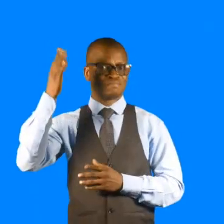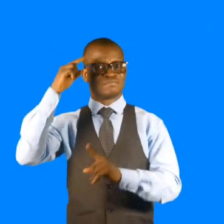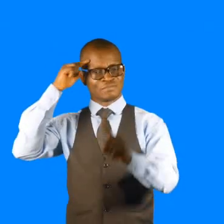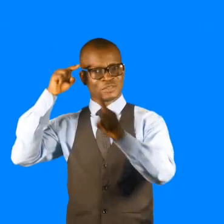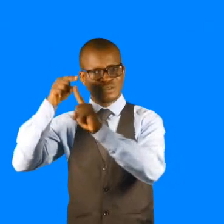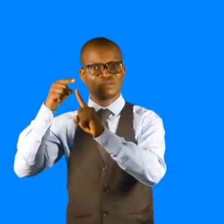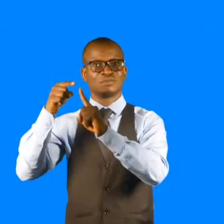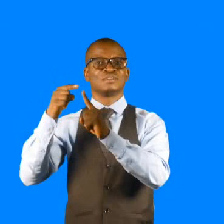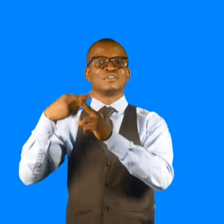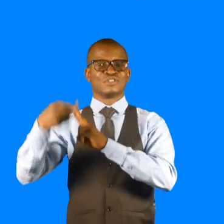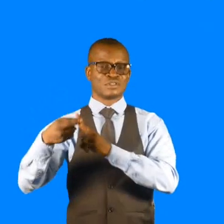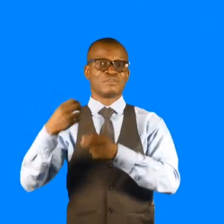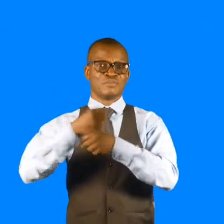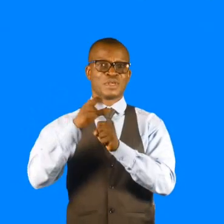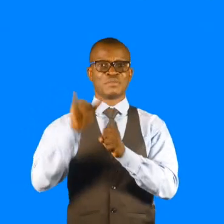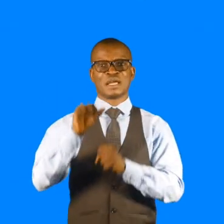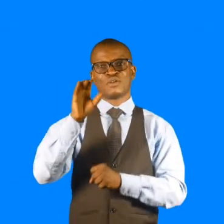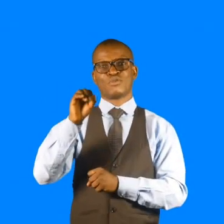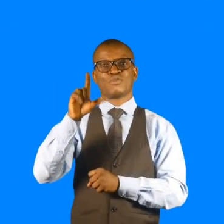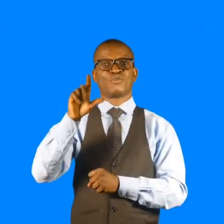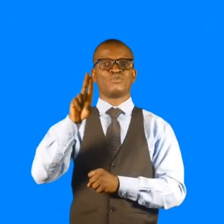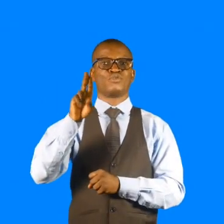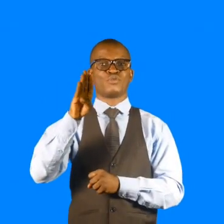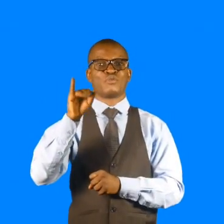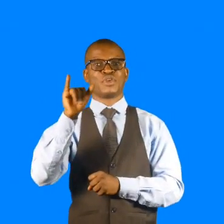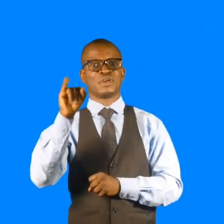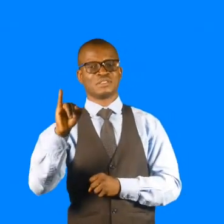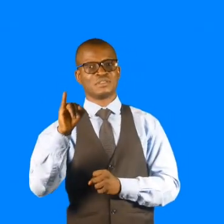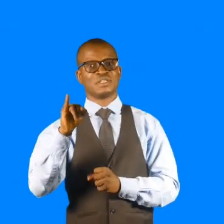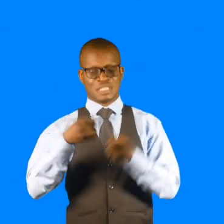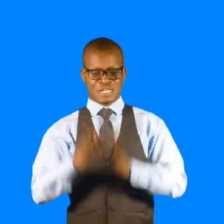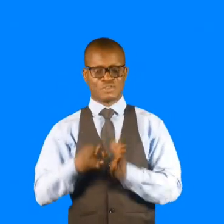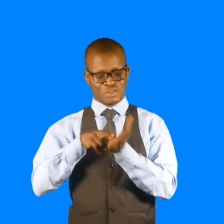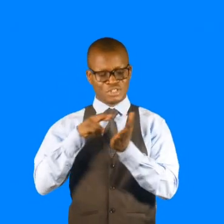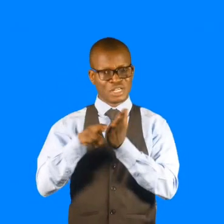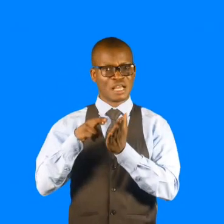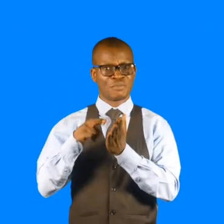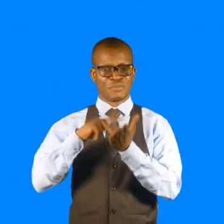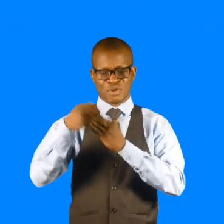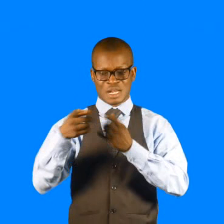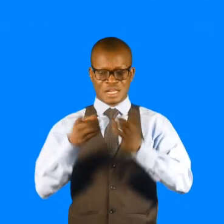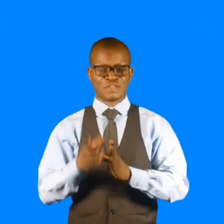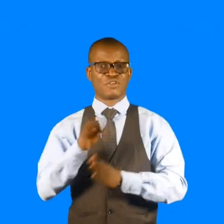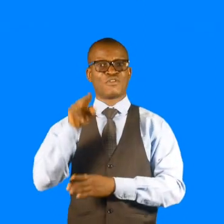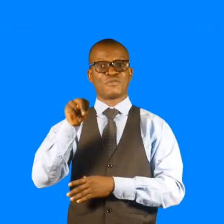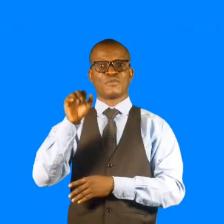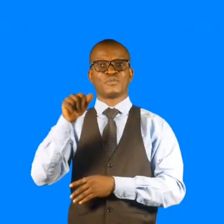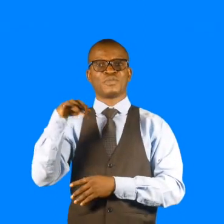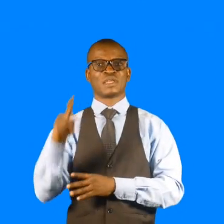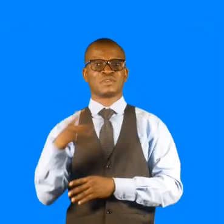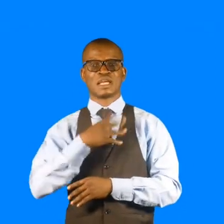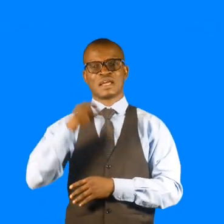A presentation on objectives and expected outcomes of the meeting was made by Olusayo Lubi, Director, Research and Program Development